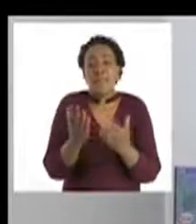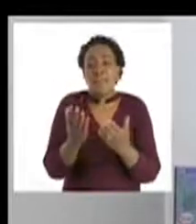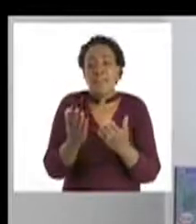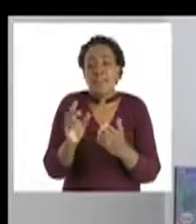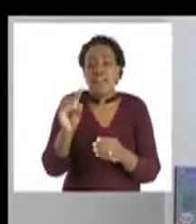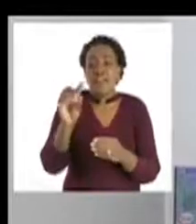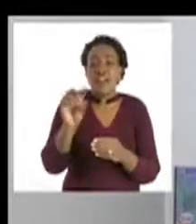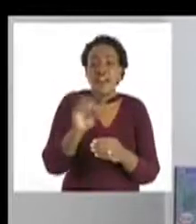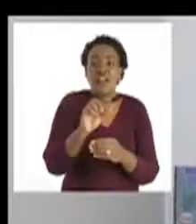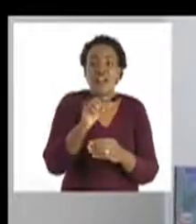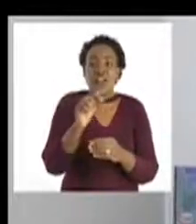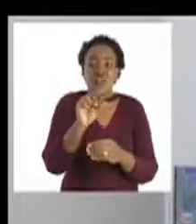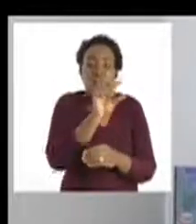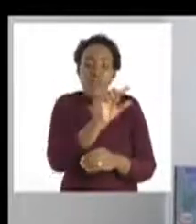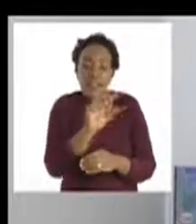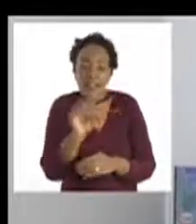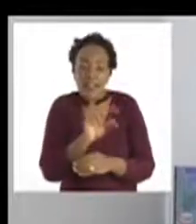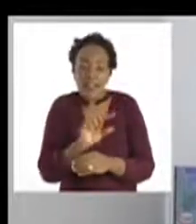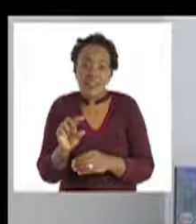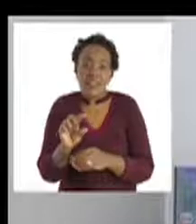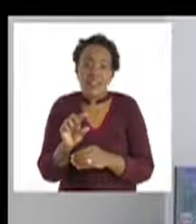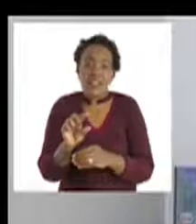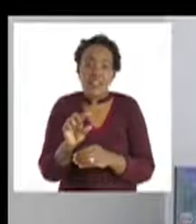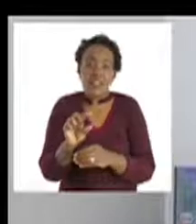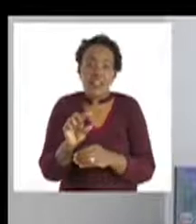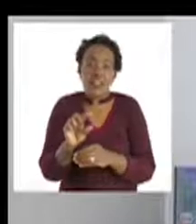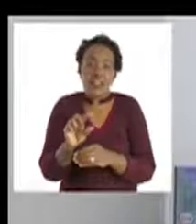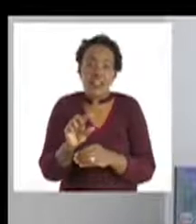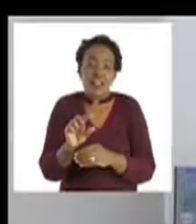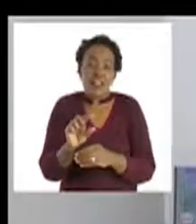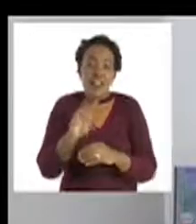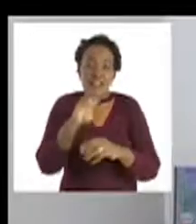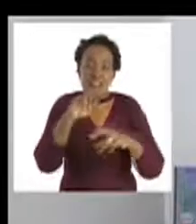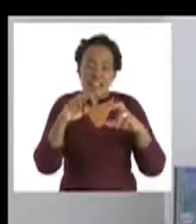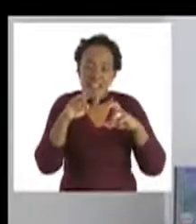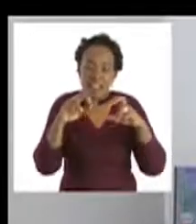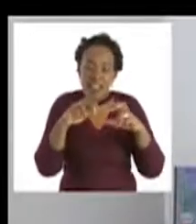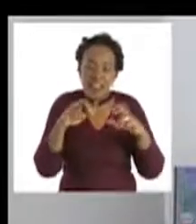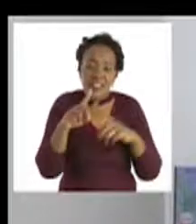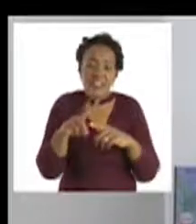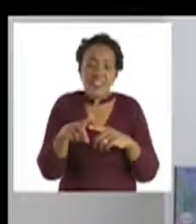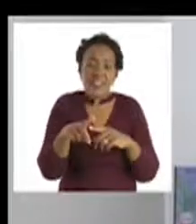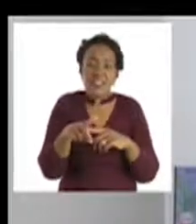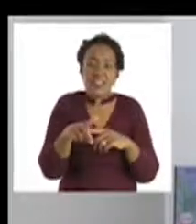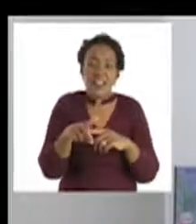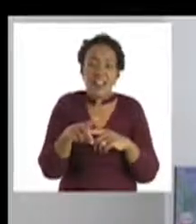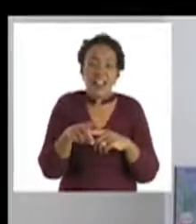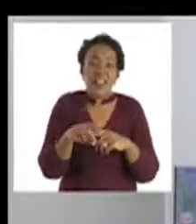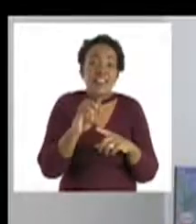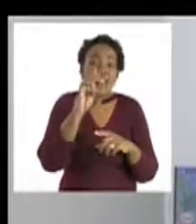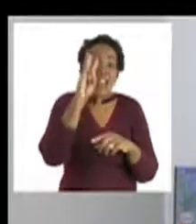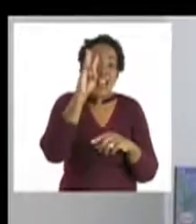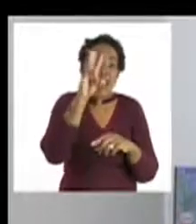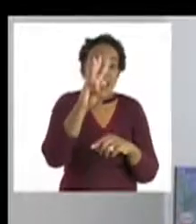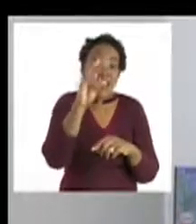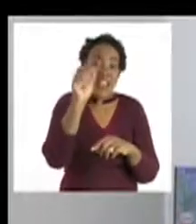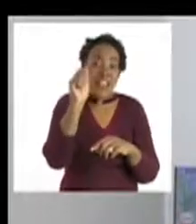come horizontally. Let's search the last word, which is was.